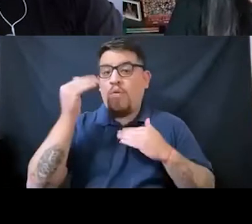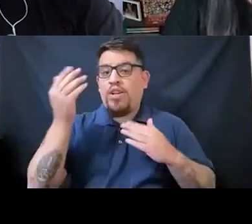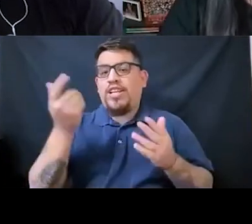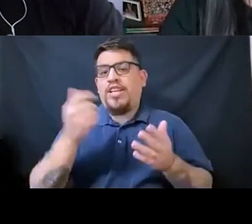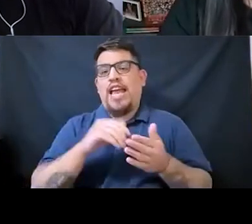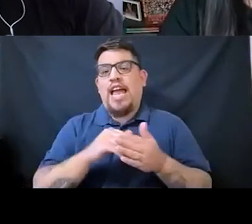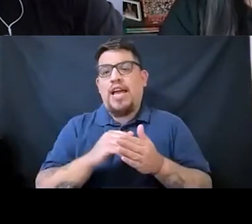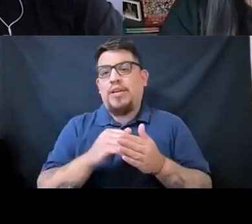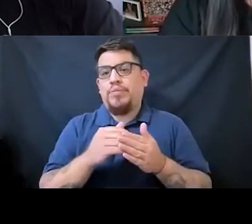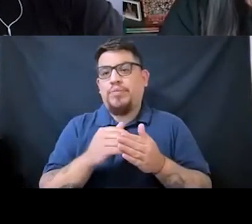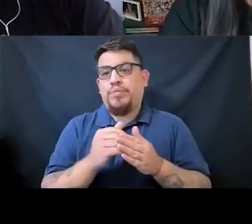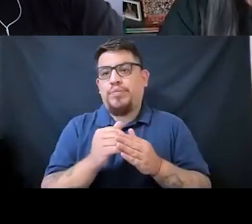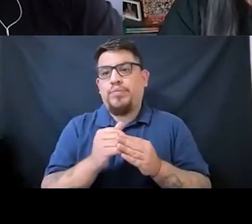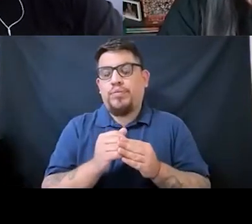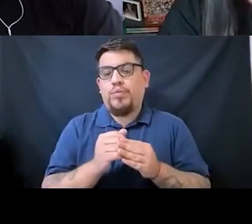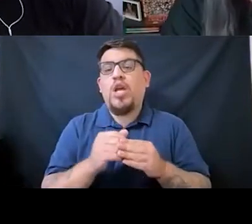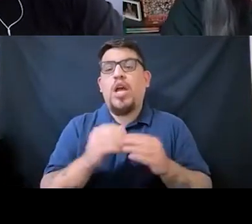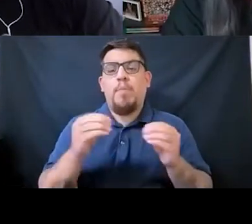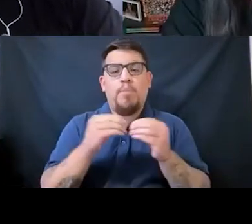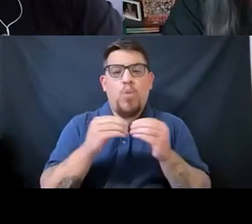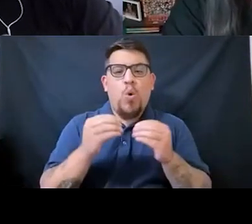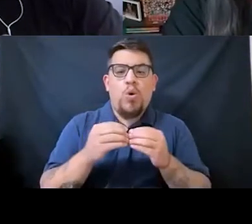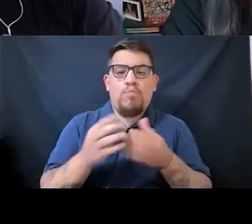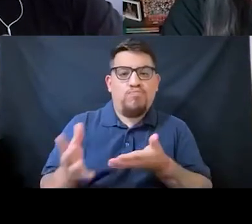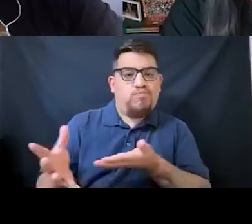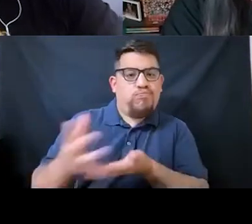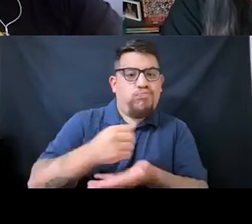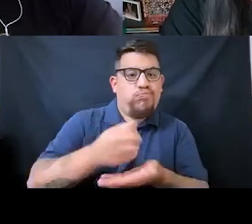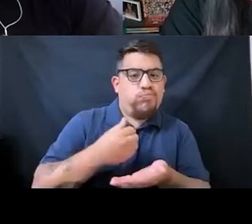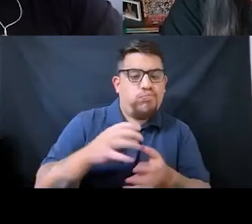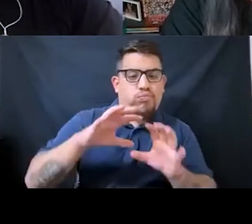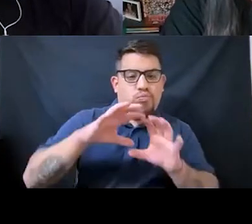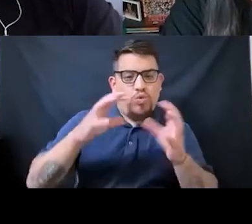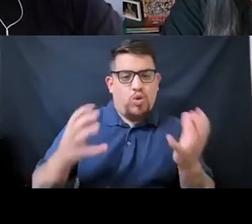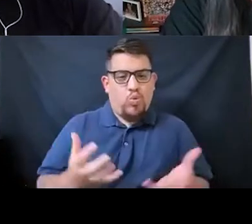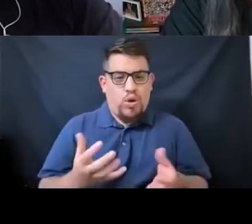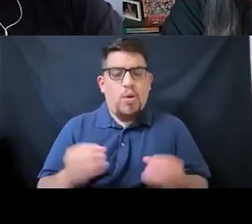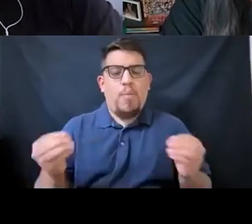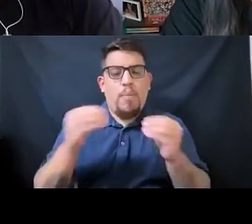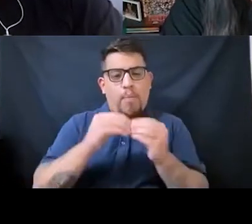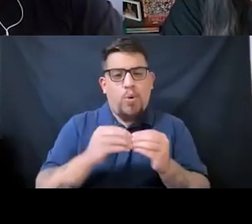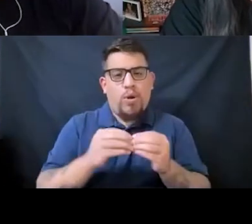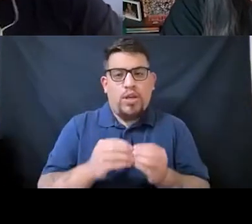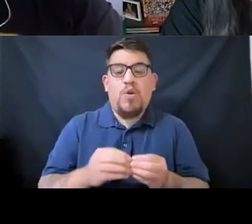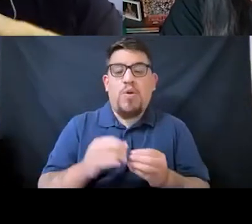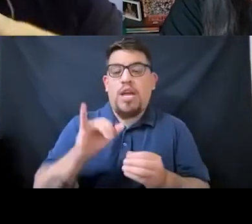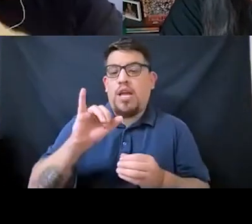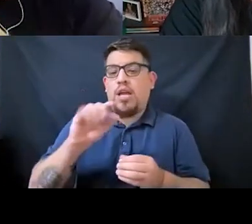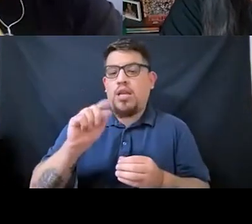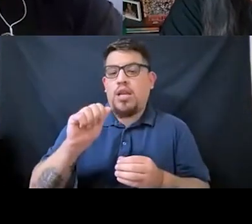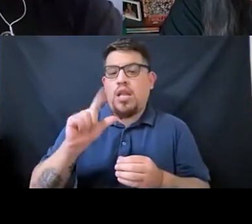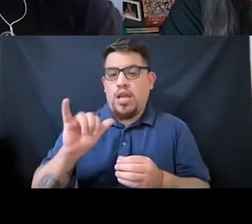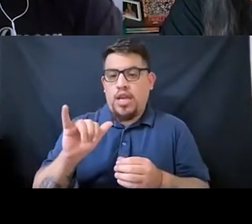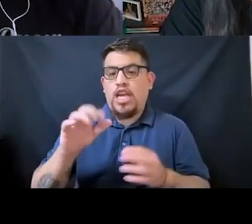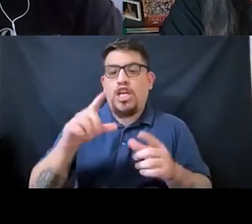more contributors from around the world. Because now it's, you know, in Italy and Japan and Australia